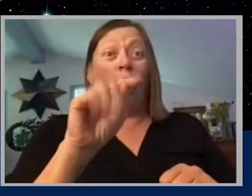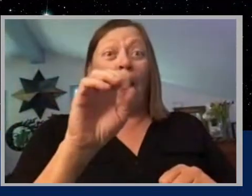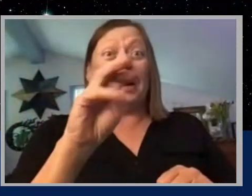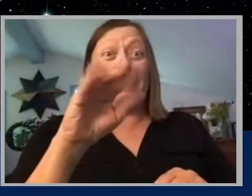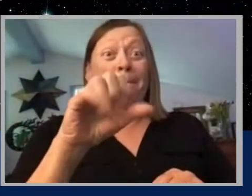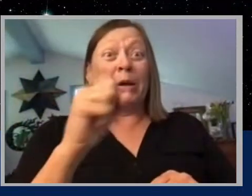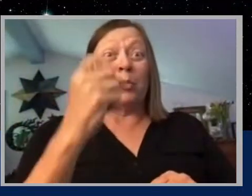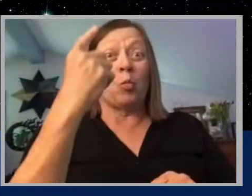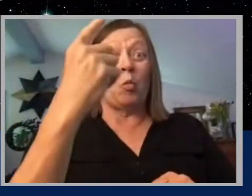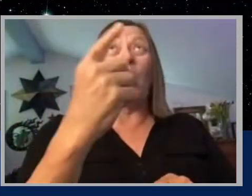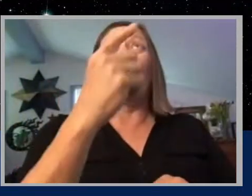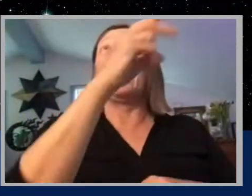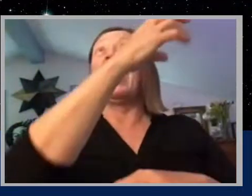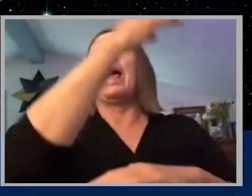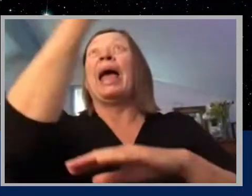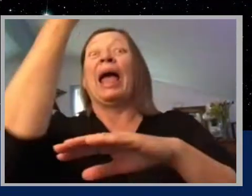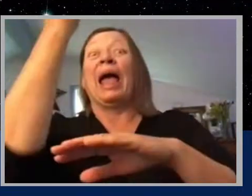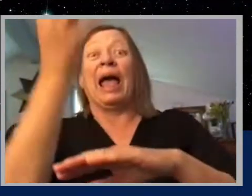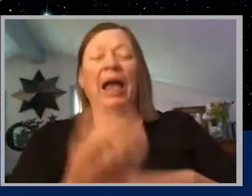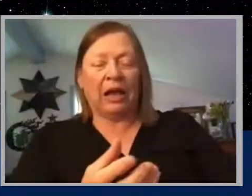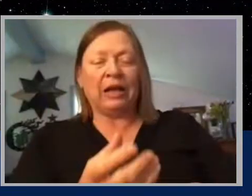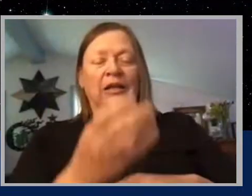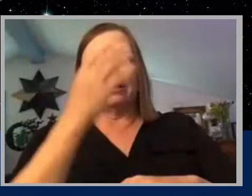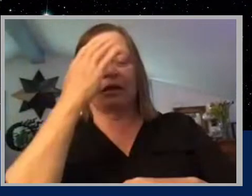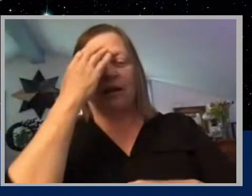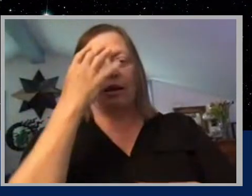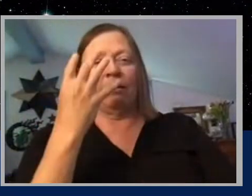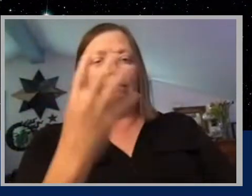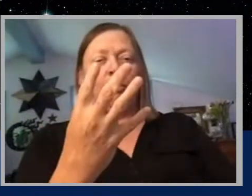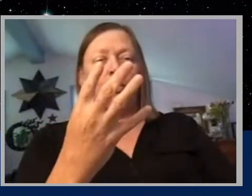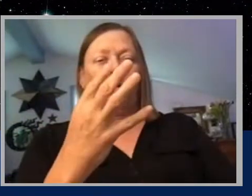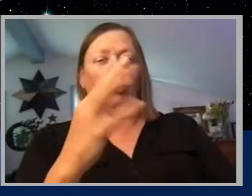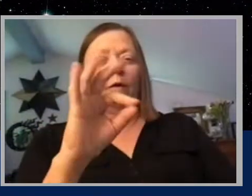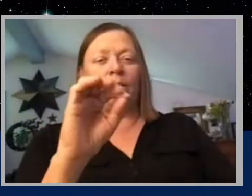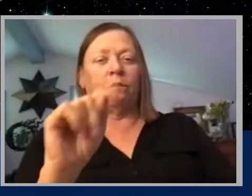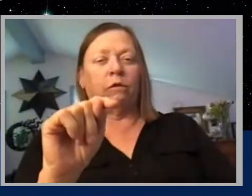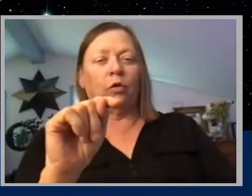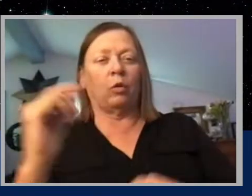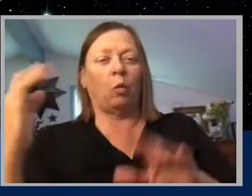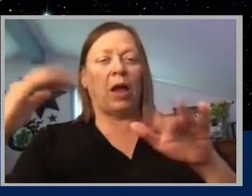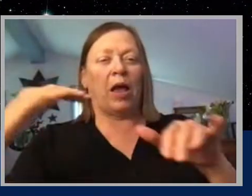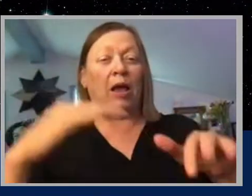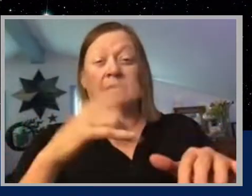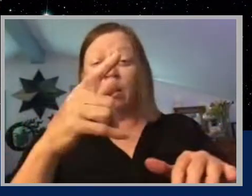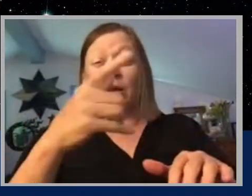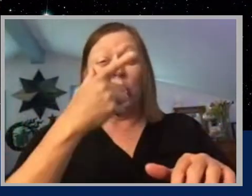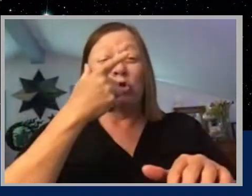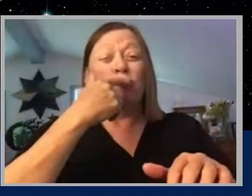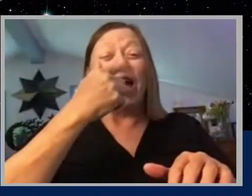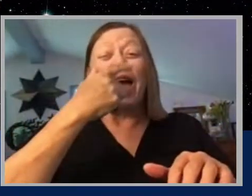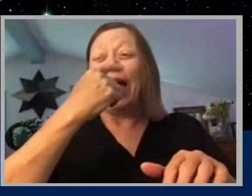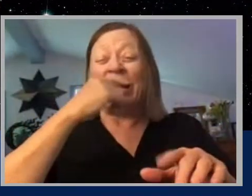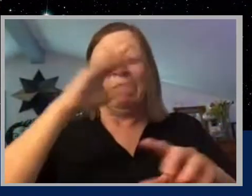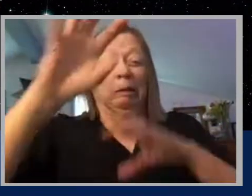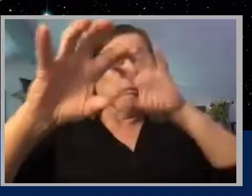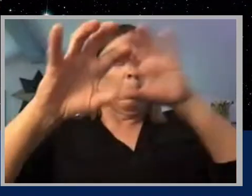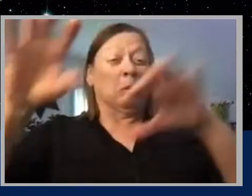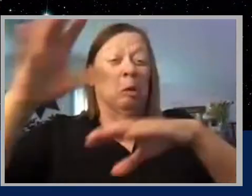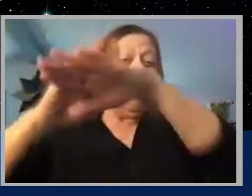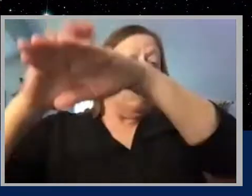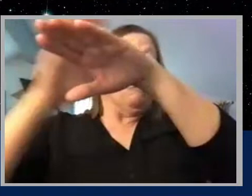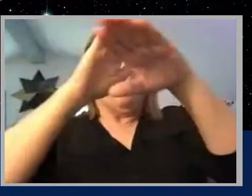right before we made the decision where it was going to land, it was all red, like you can't land here. And then a little tiny spot of